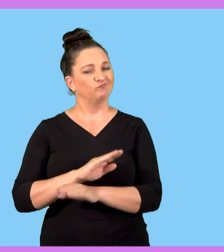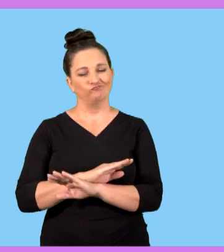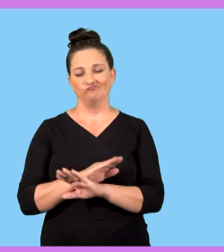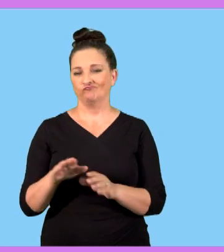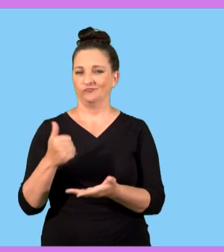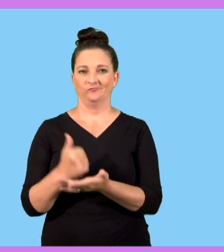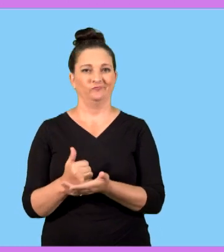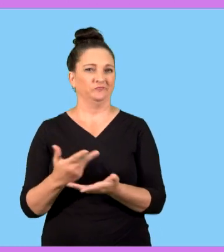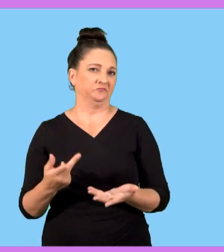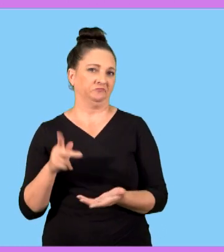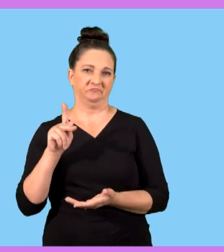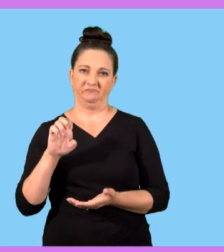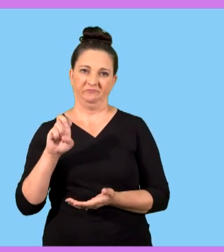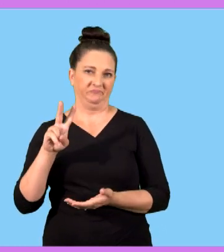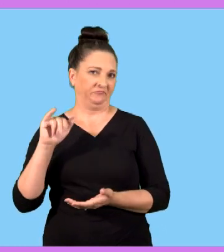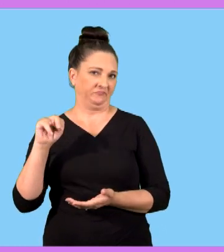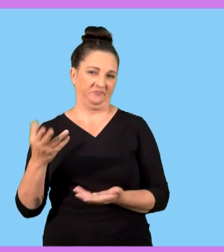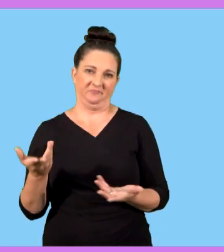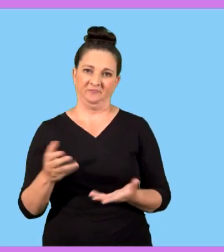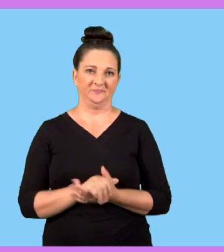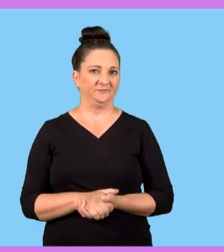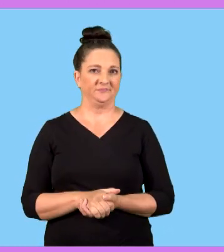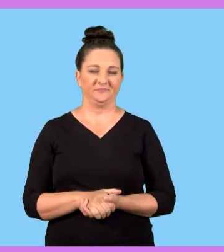no seat for Kevin.